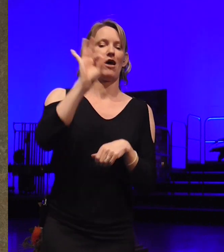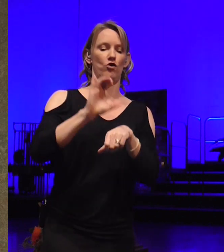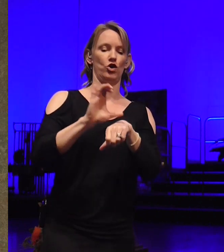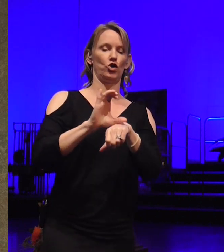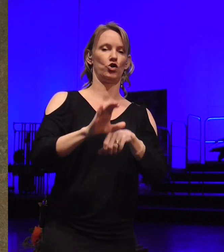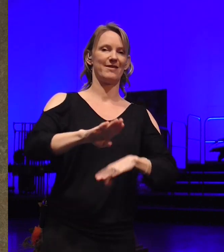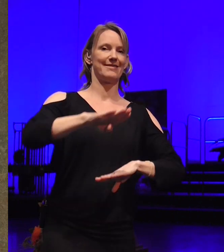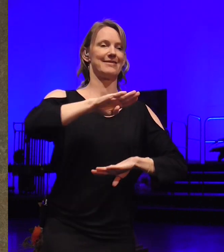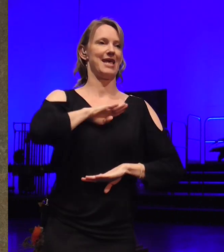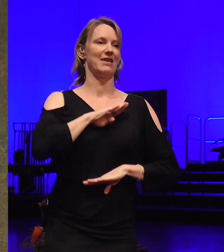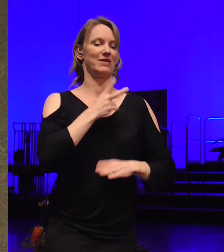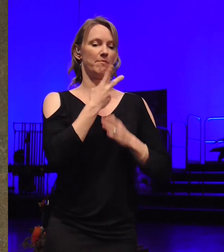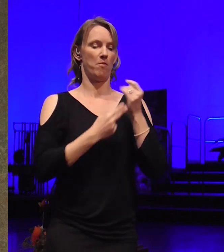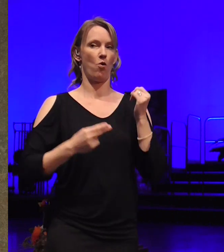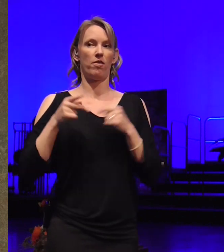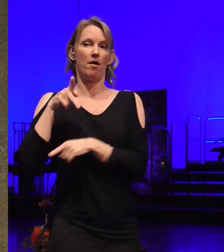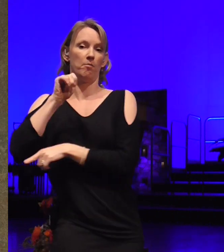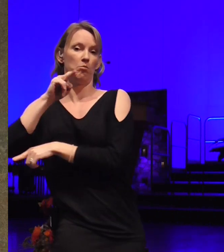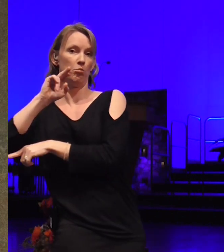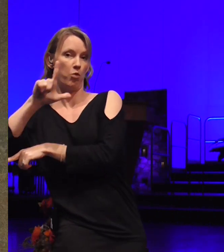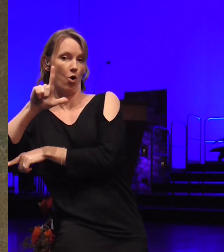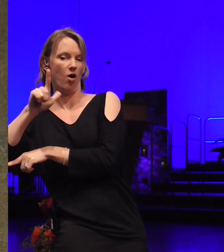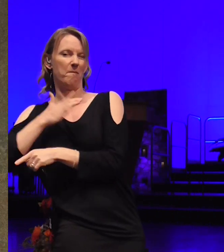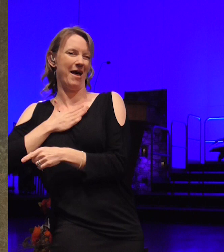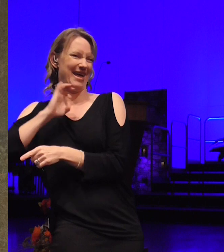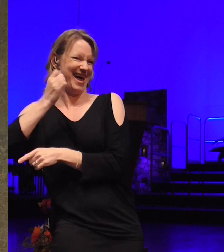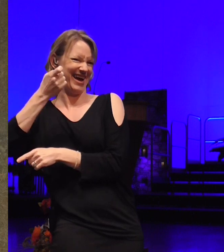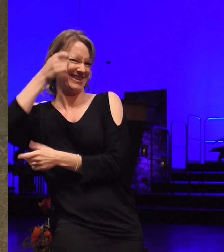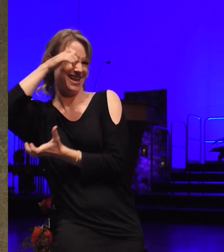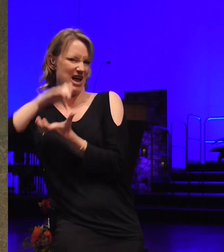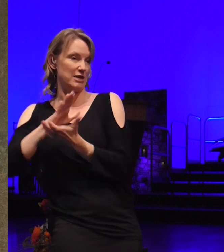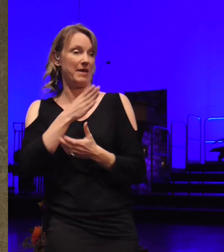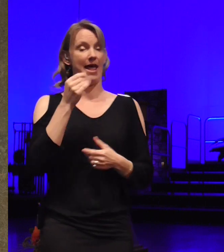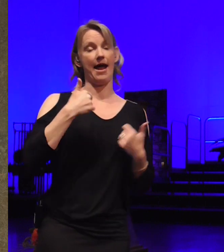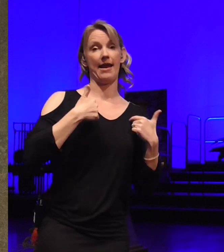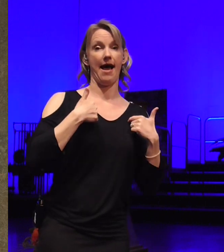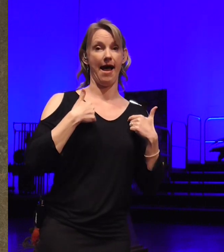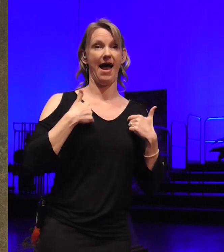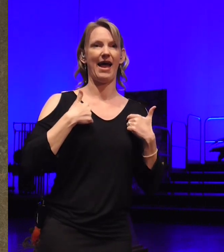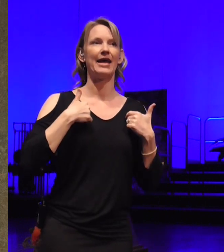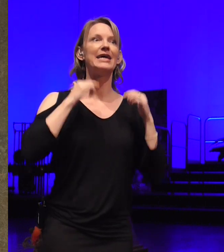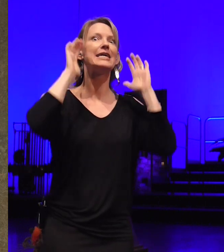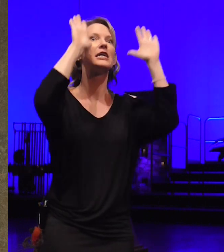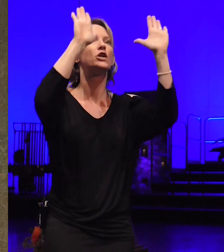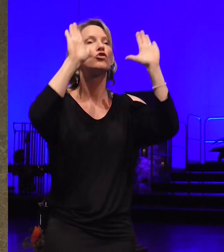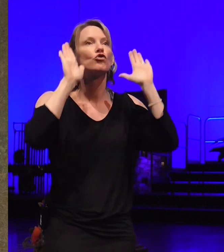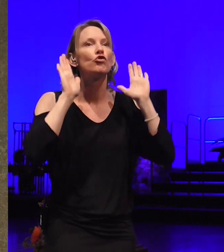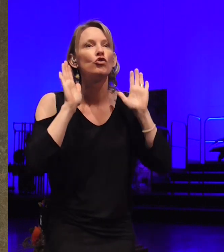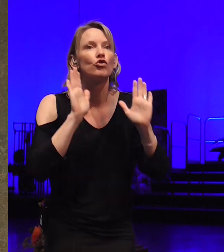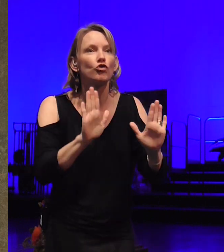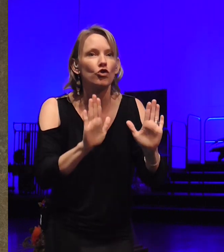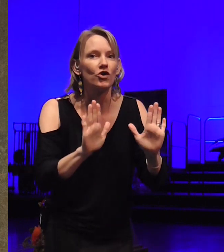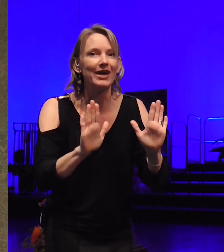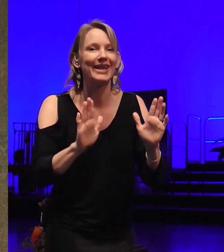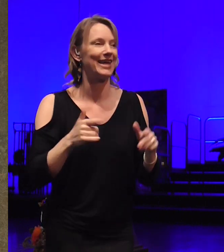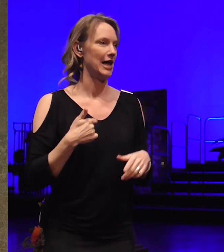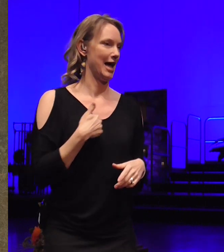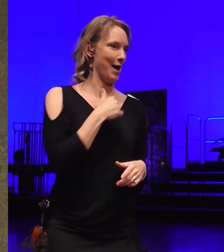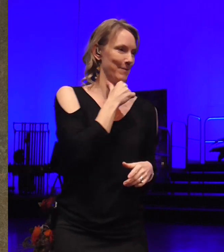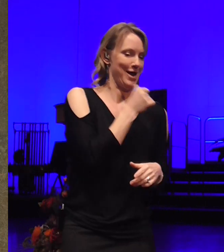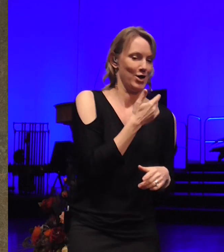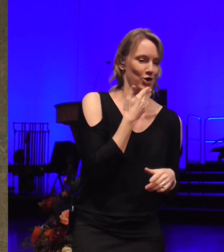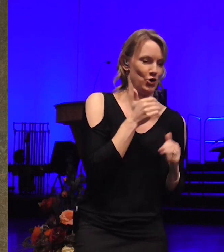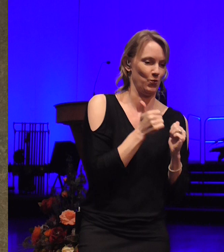a church that satisfies both Paul and I," my ex-husband. "It is great." I'm not a really